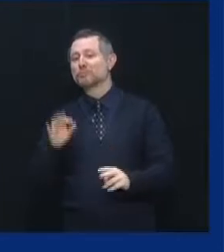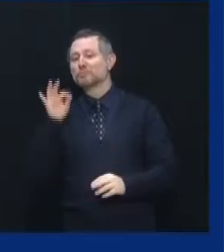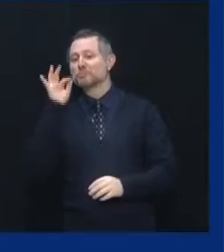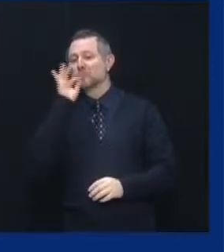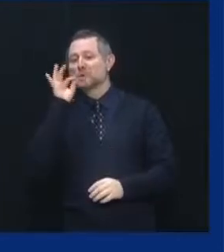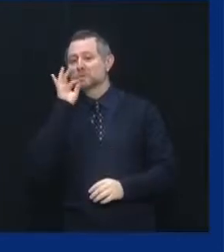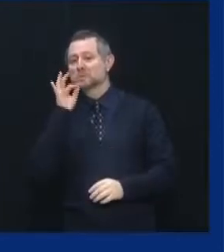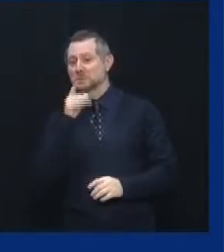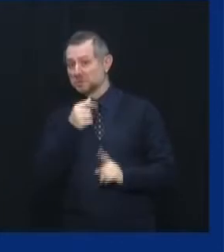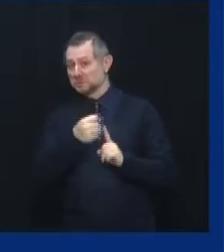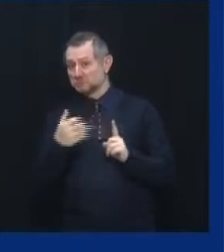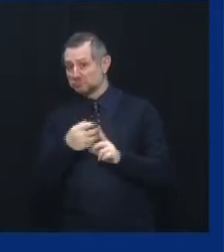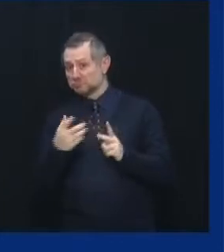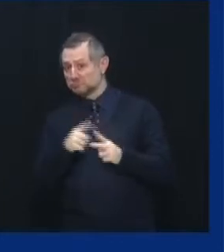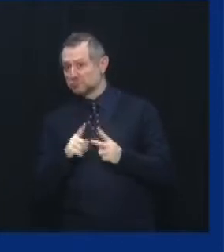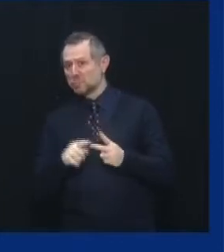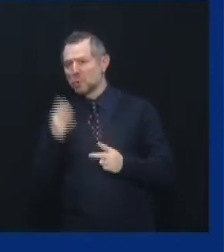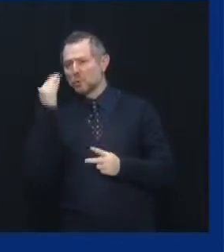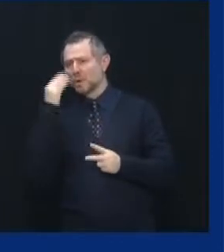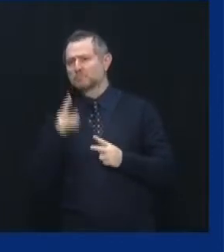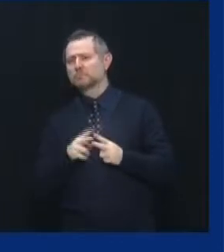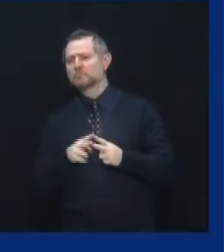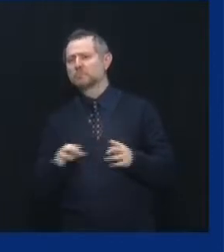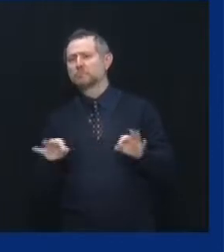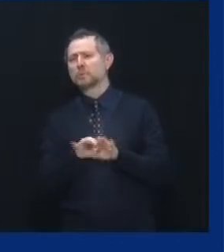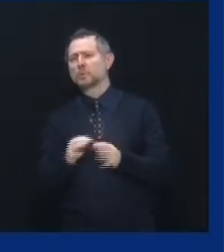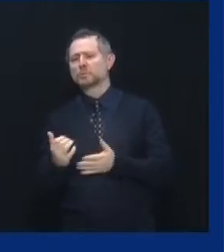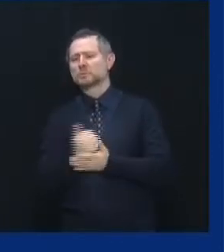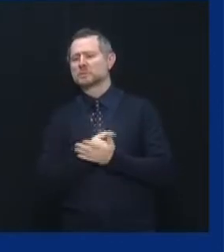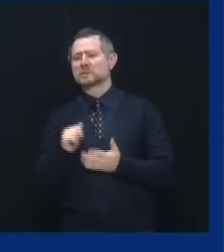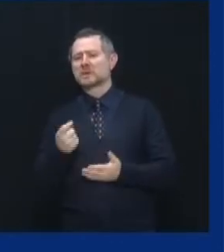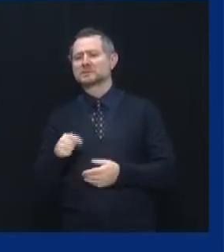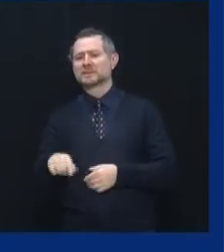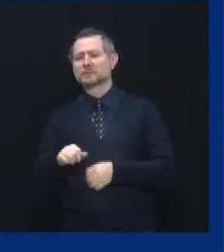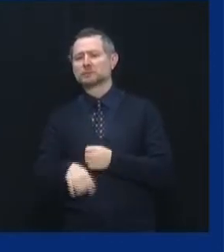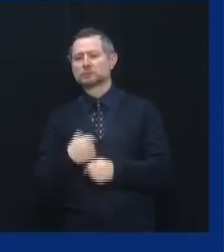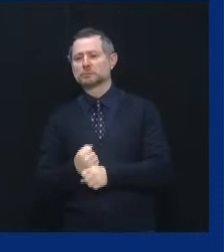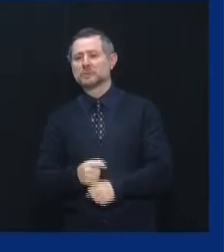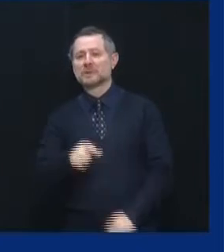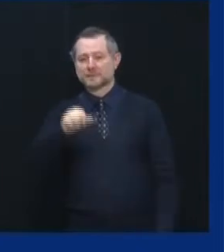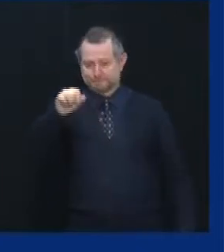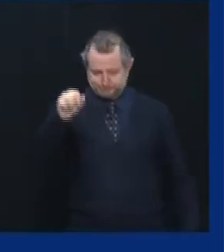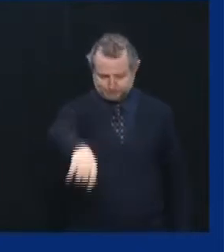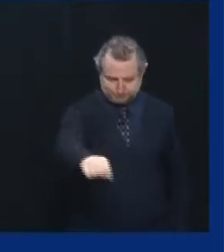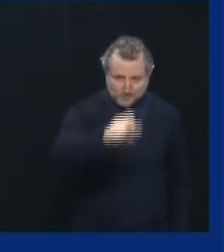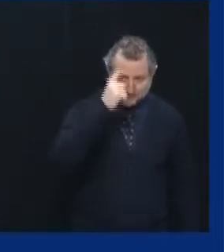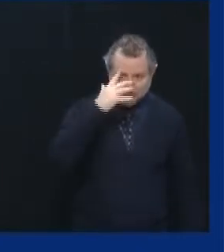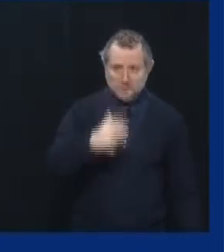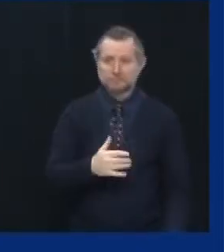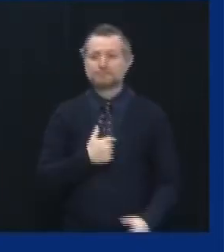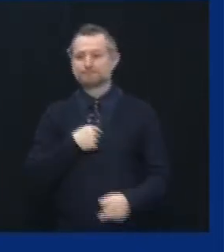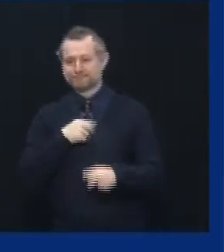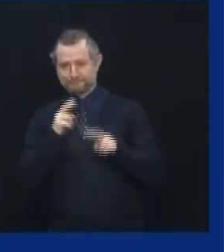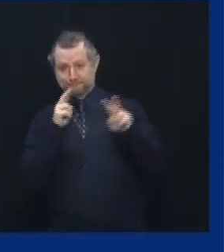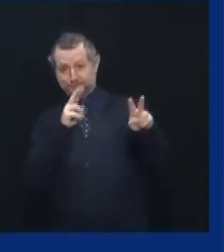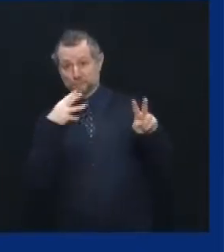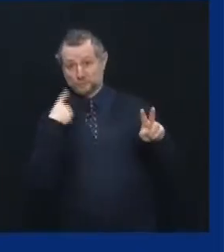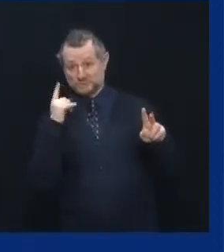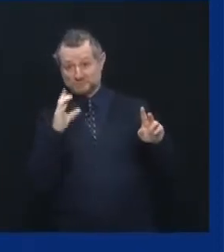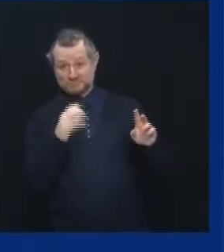think that's important in terms of revenue streams for this year. Yes. Look, we're going to turn to Washington for